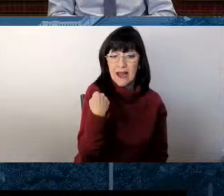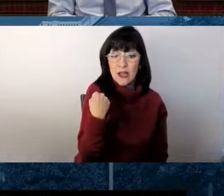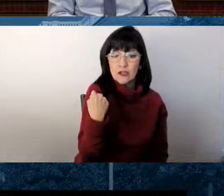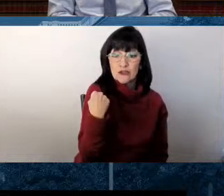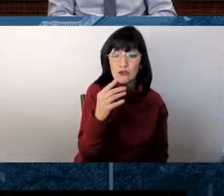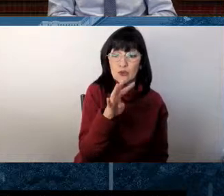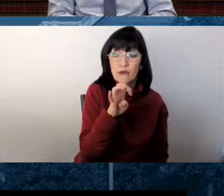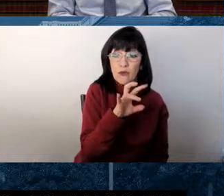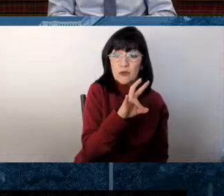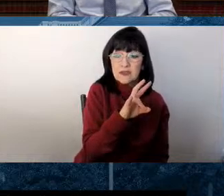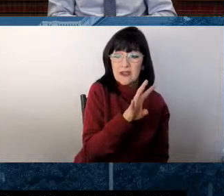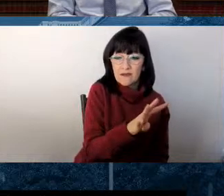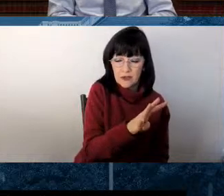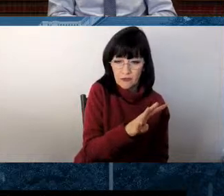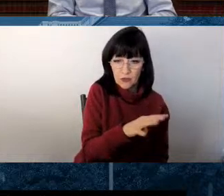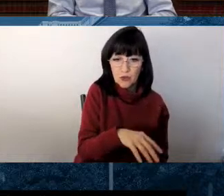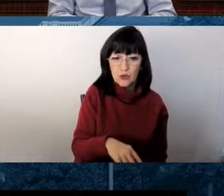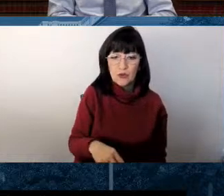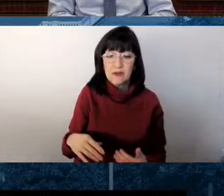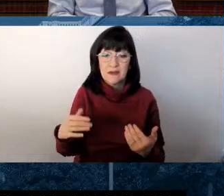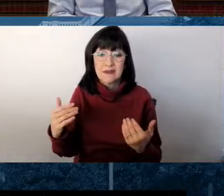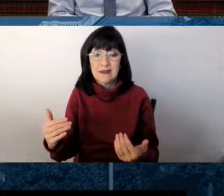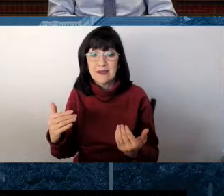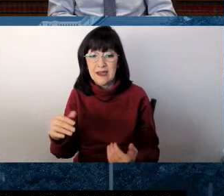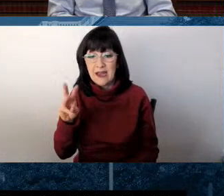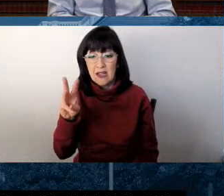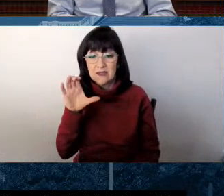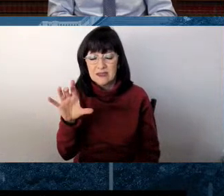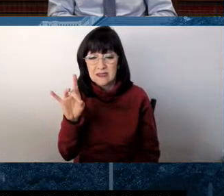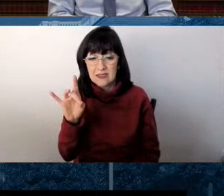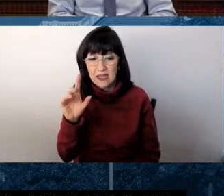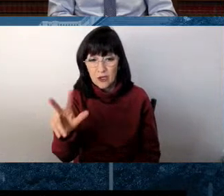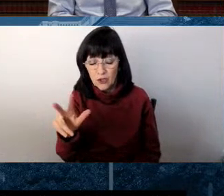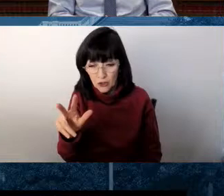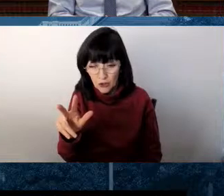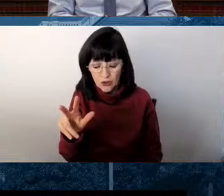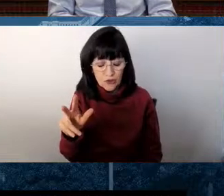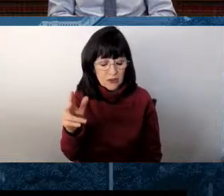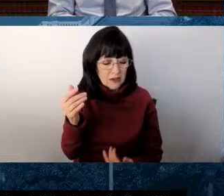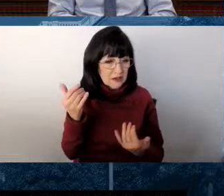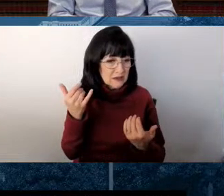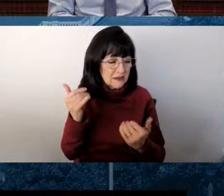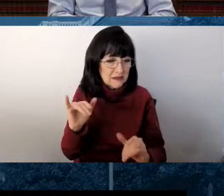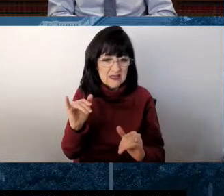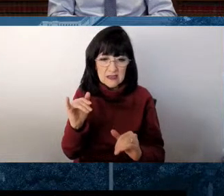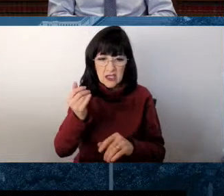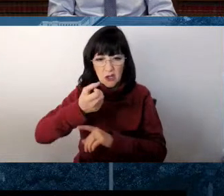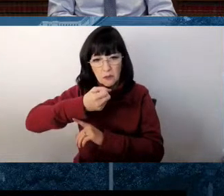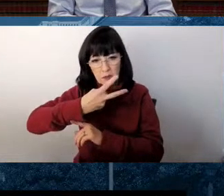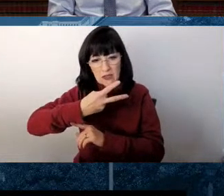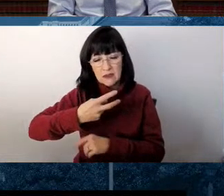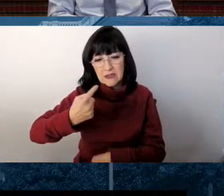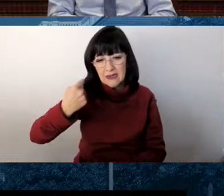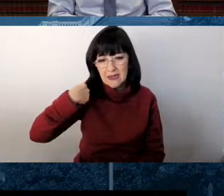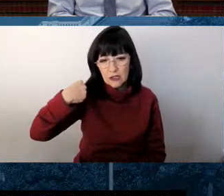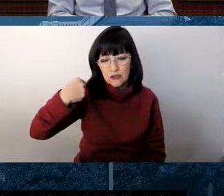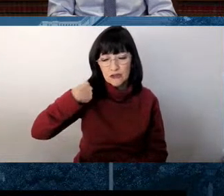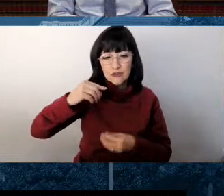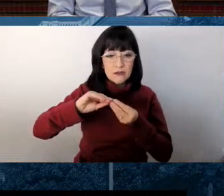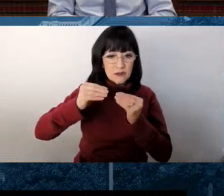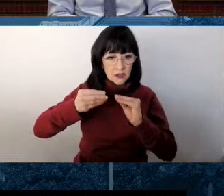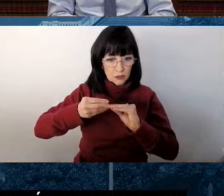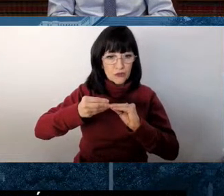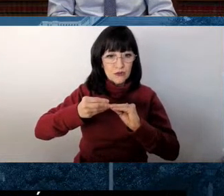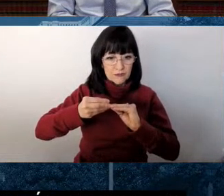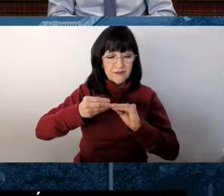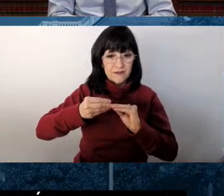at 683, we're still significantly above the peak of last year, and that was at a time where very